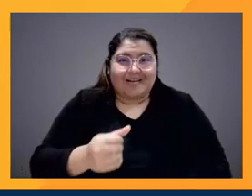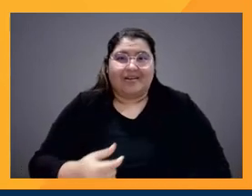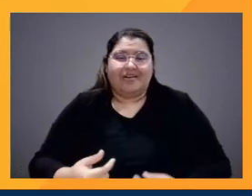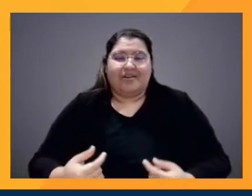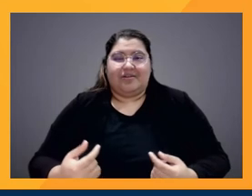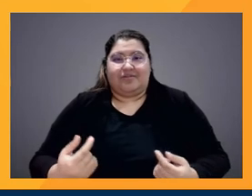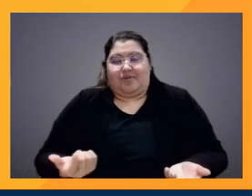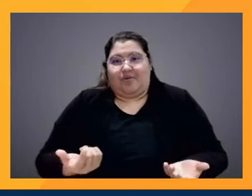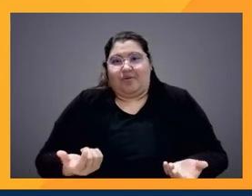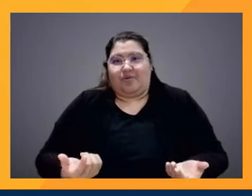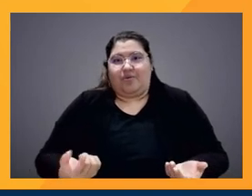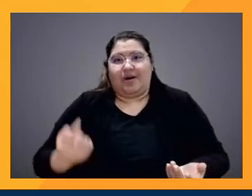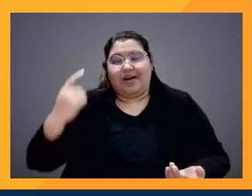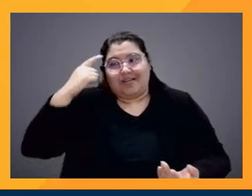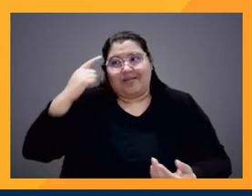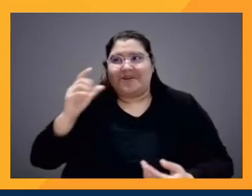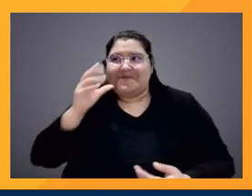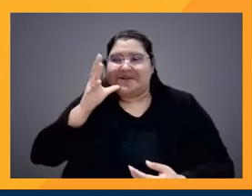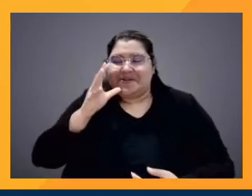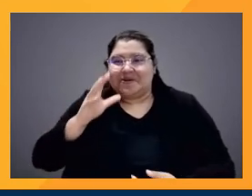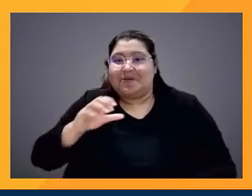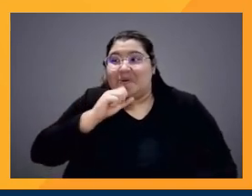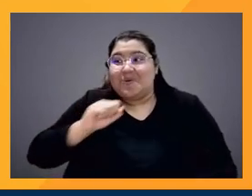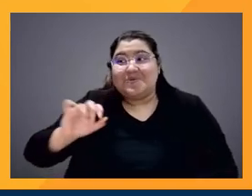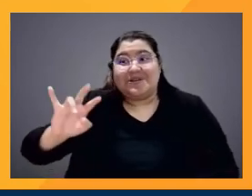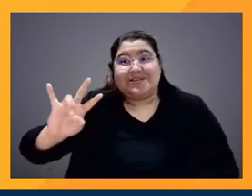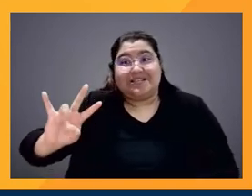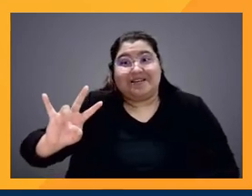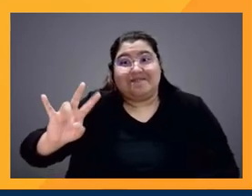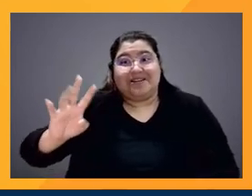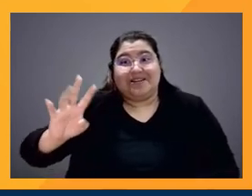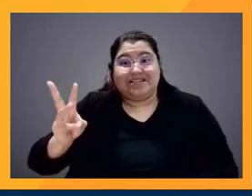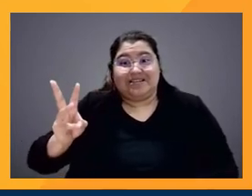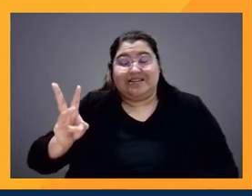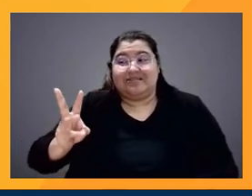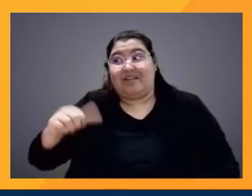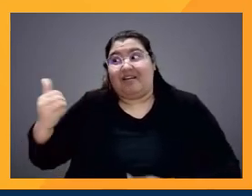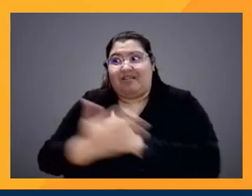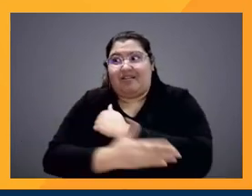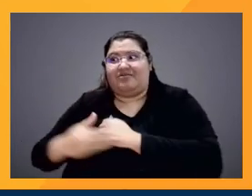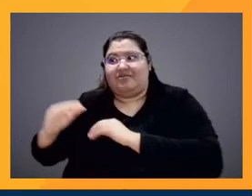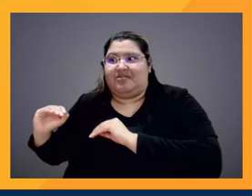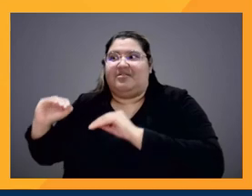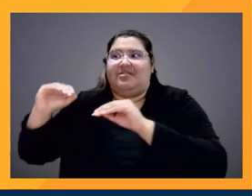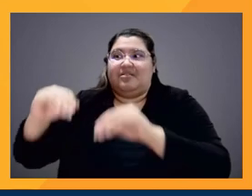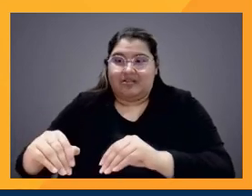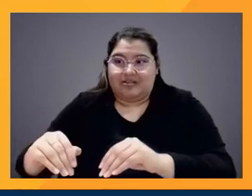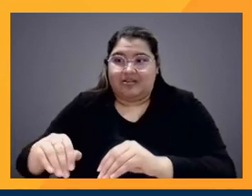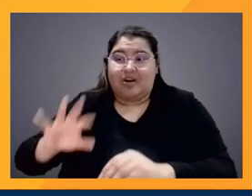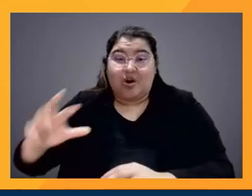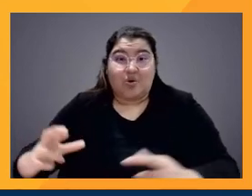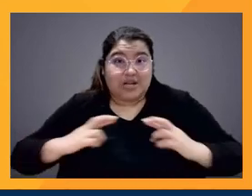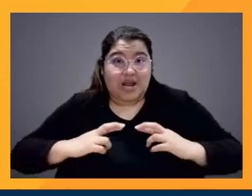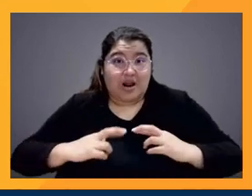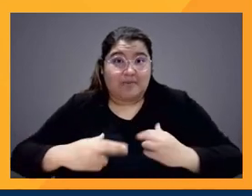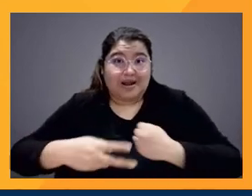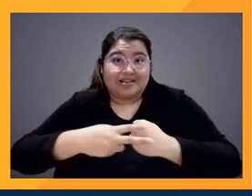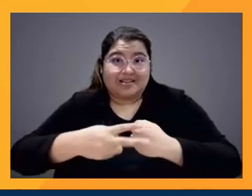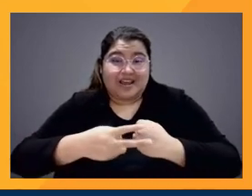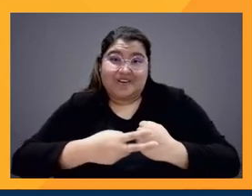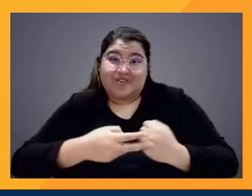to a brighter future. So thank you. Yeah. Marissa, you read my mind, because I always like to